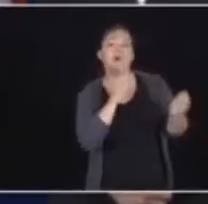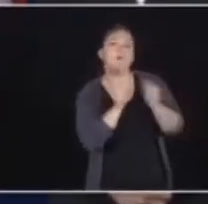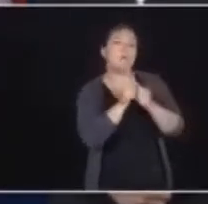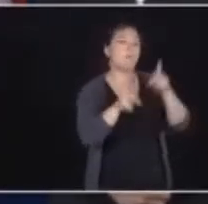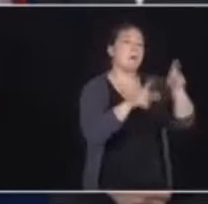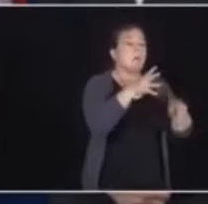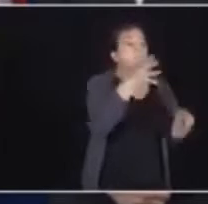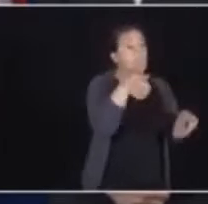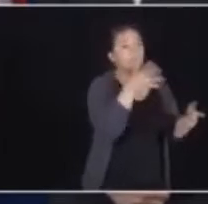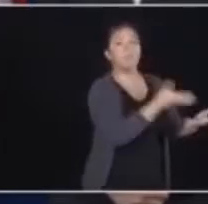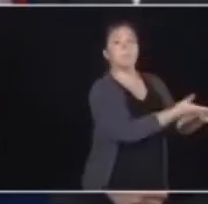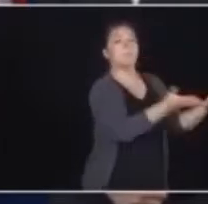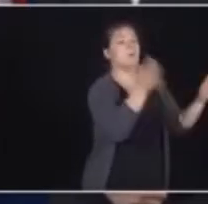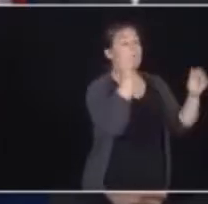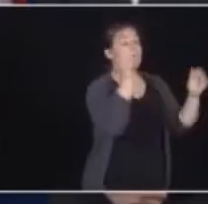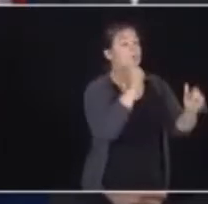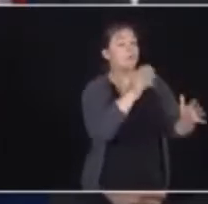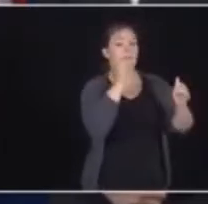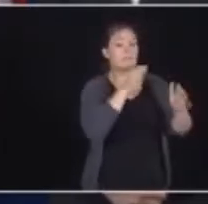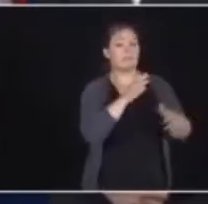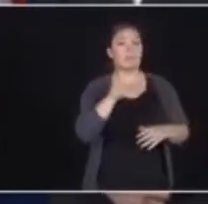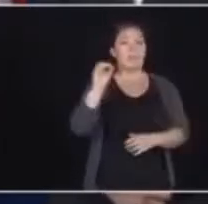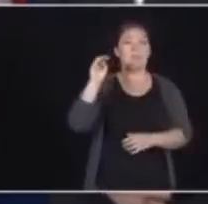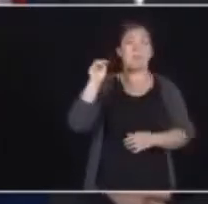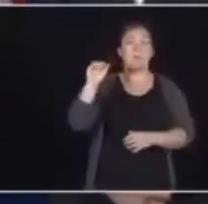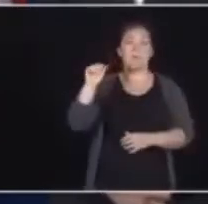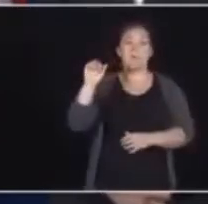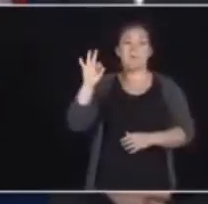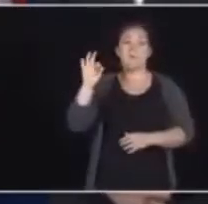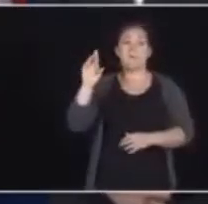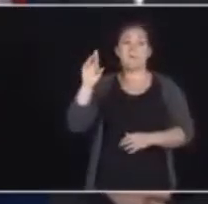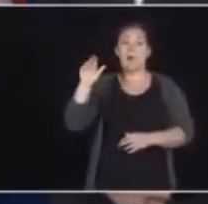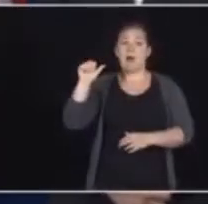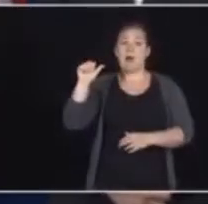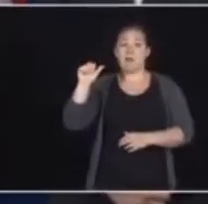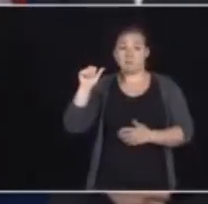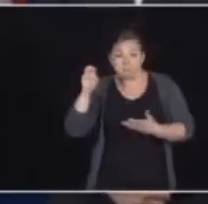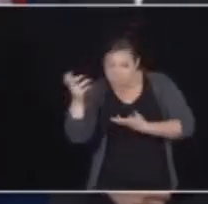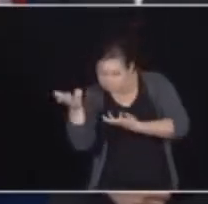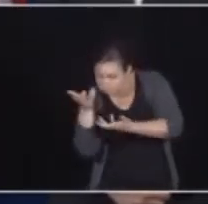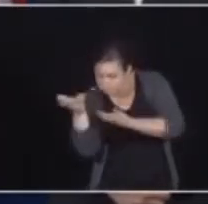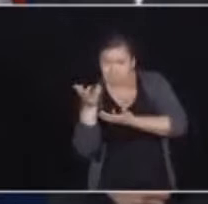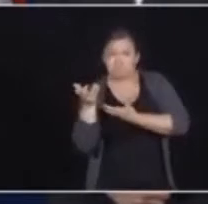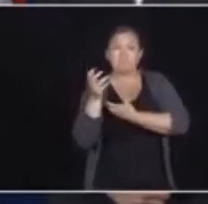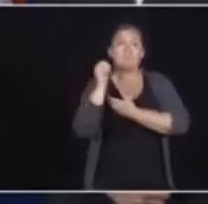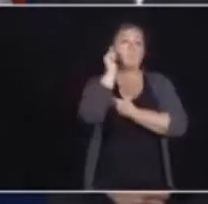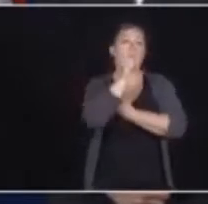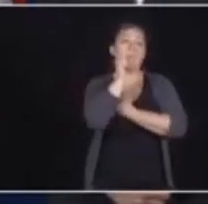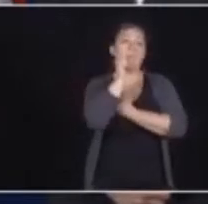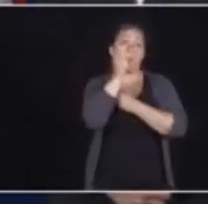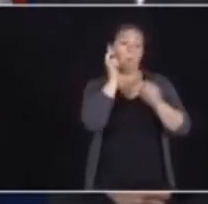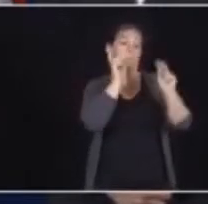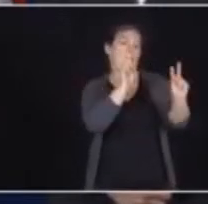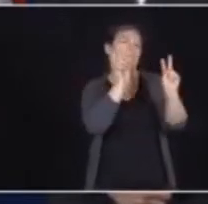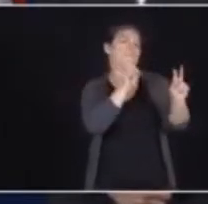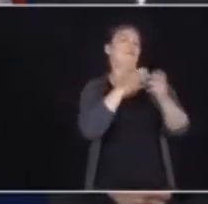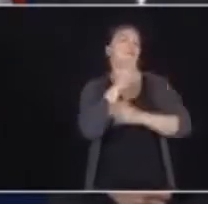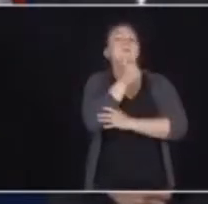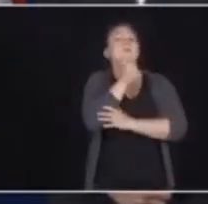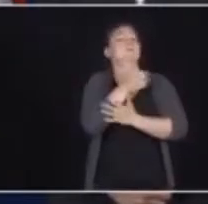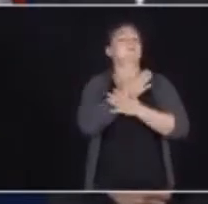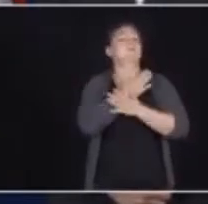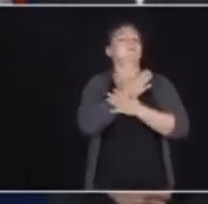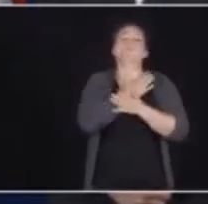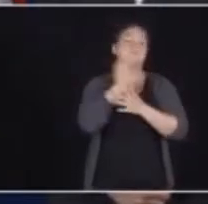and OMAFRA. But I want to see firsthand. So I'm going to be down there tomorrow. I can't wait to see the people down in